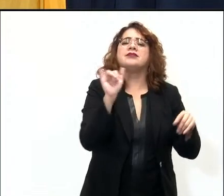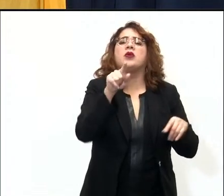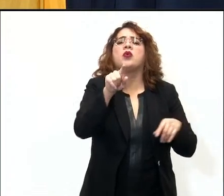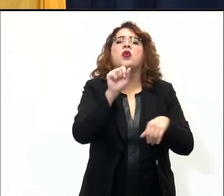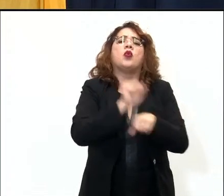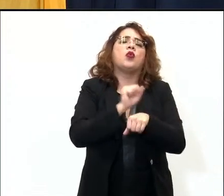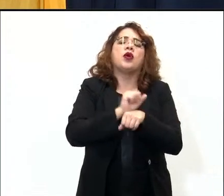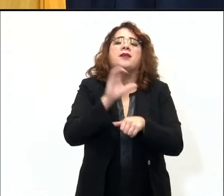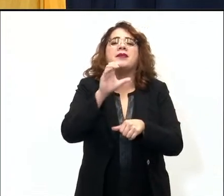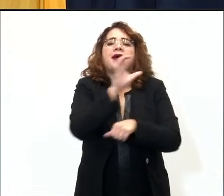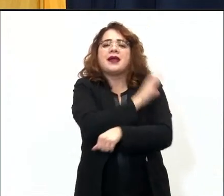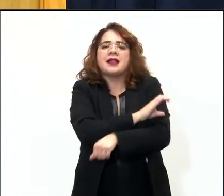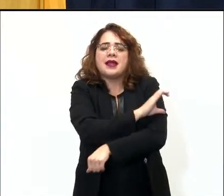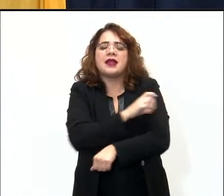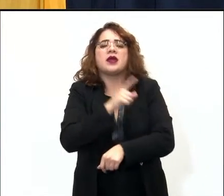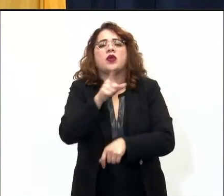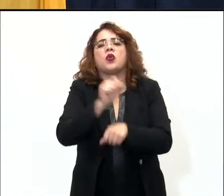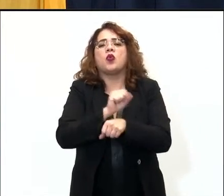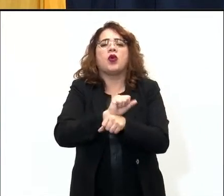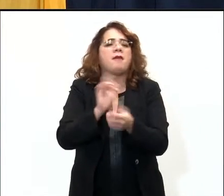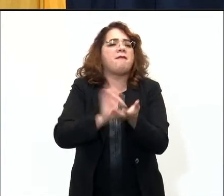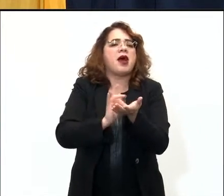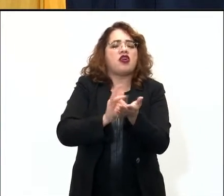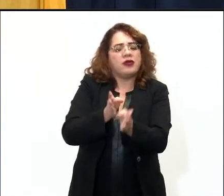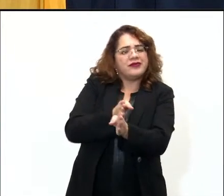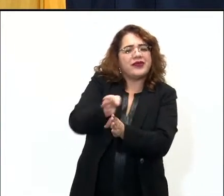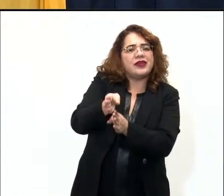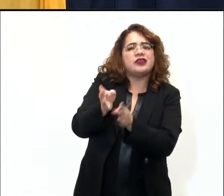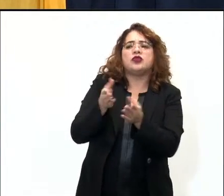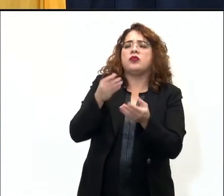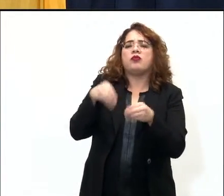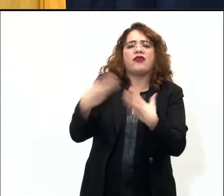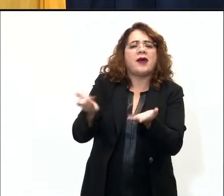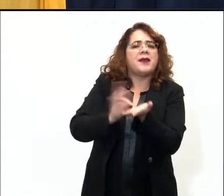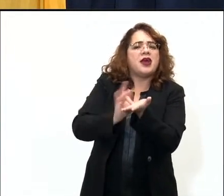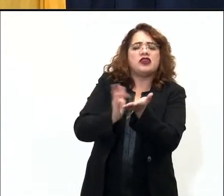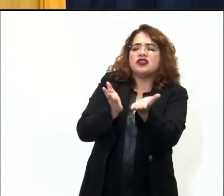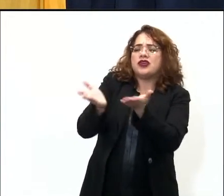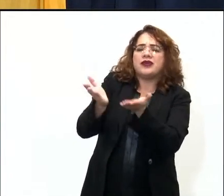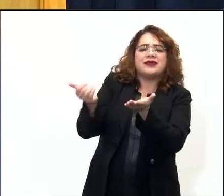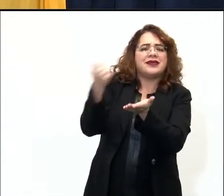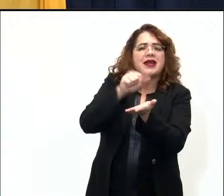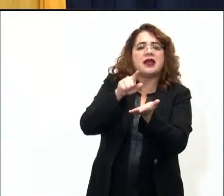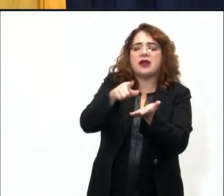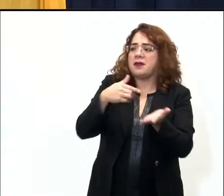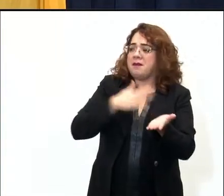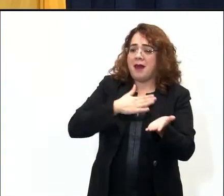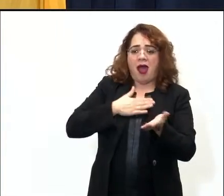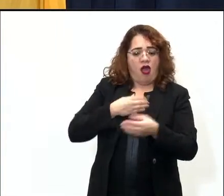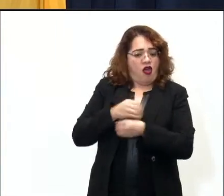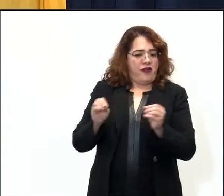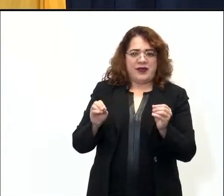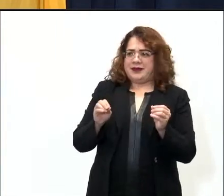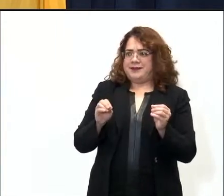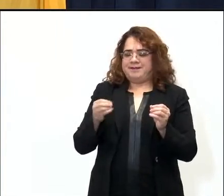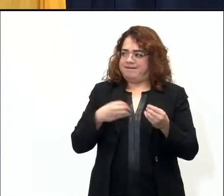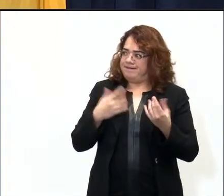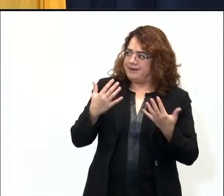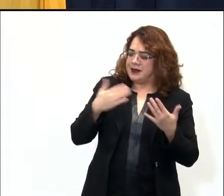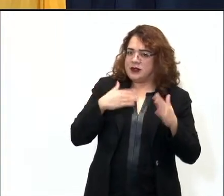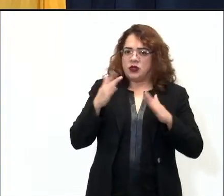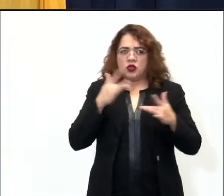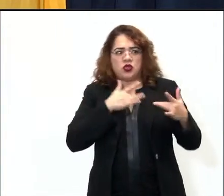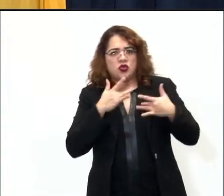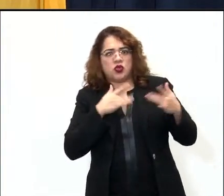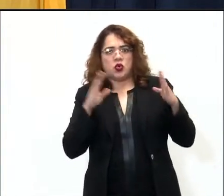you are a medical worker, you are providing medical services, and you have not been vaccinated and you're starting to get worried,